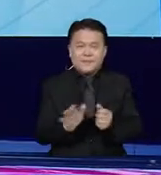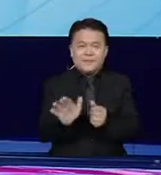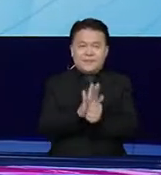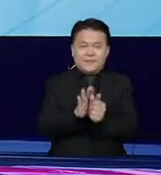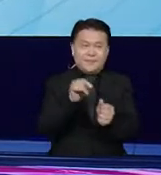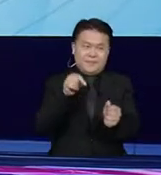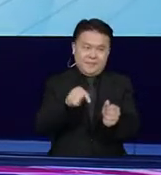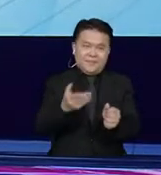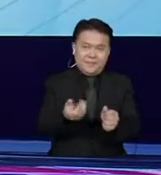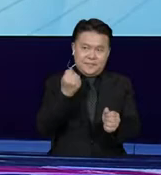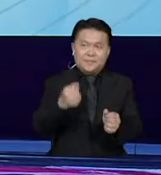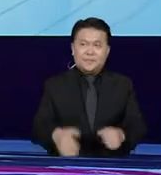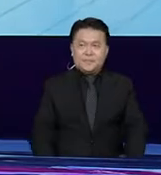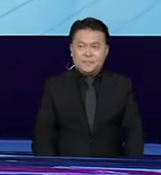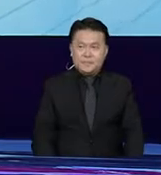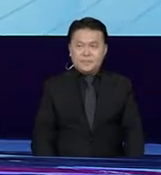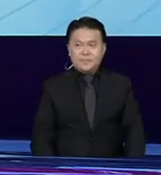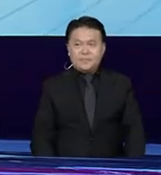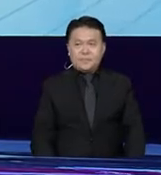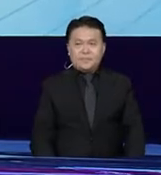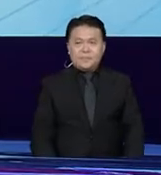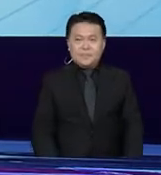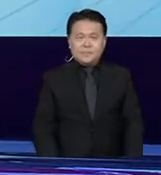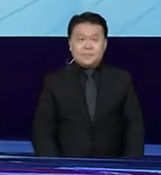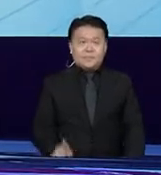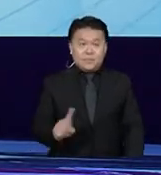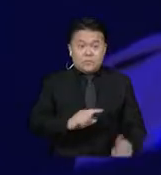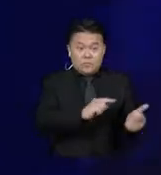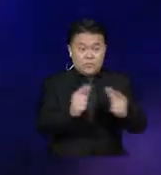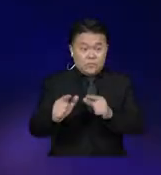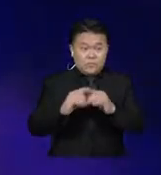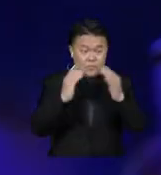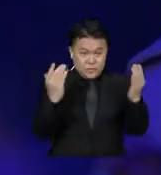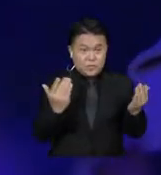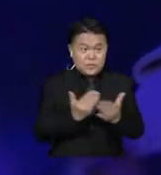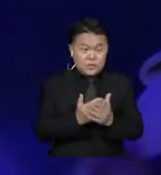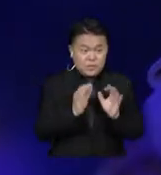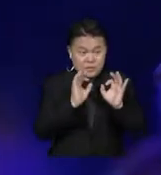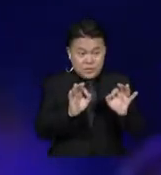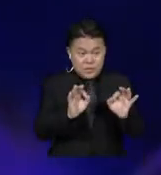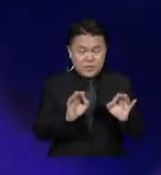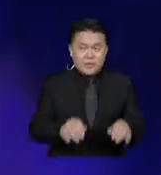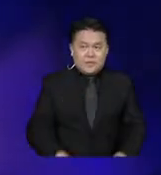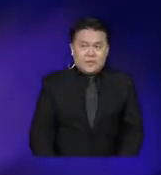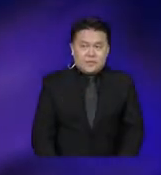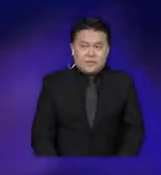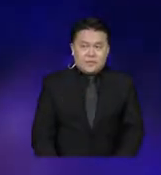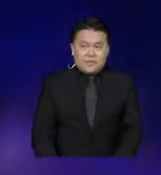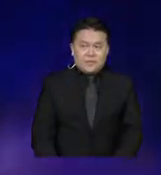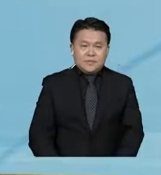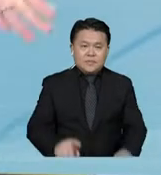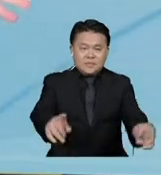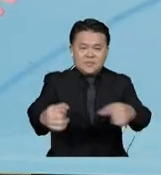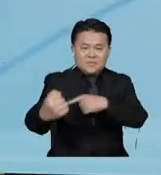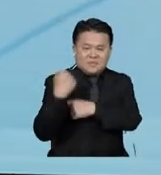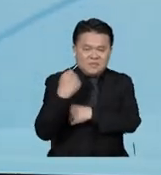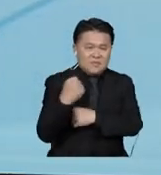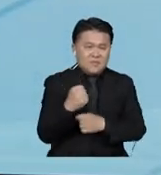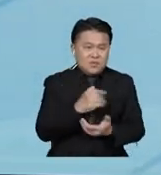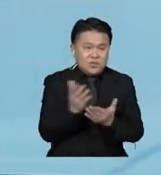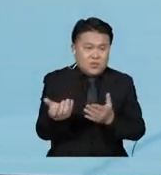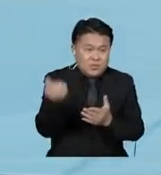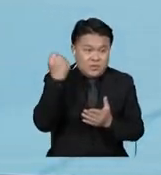Invariably, when a species or a class of organisms becomes dominant, it's because they evolved a new form of